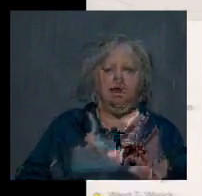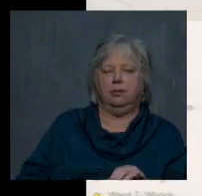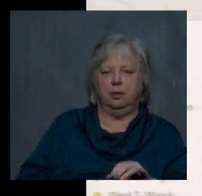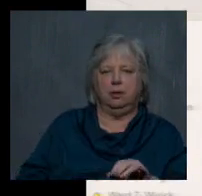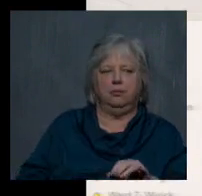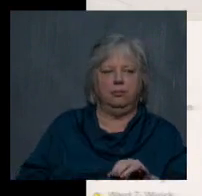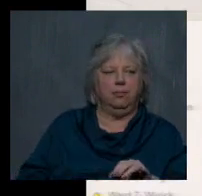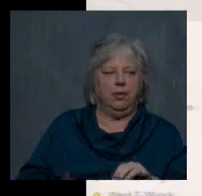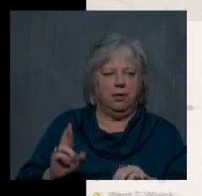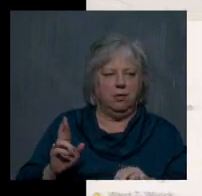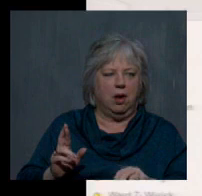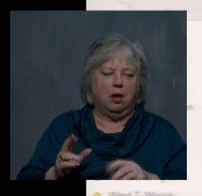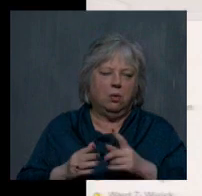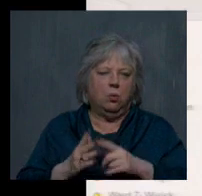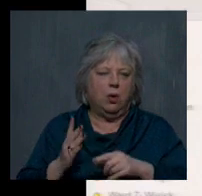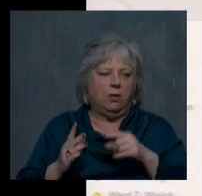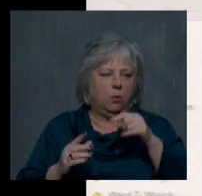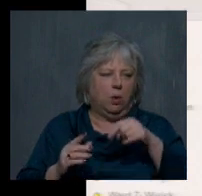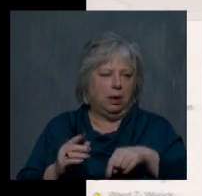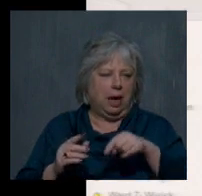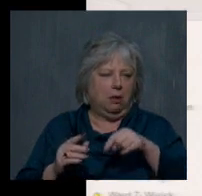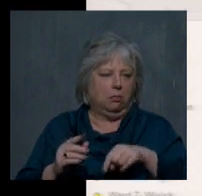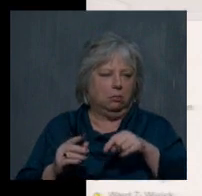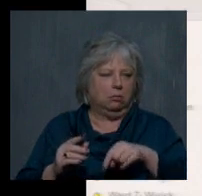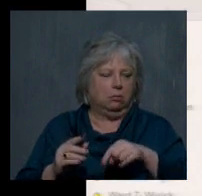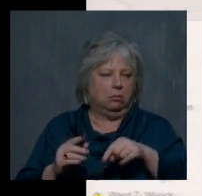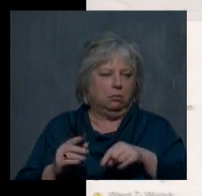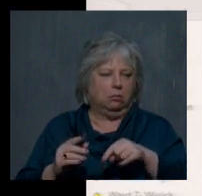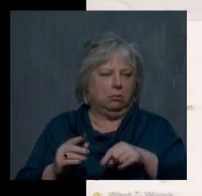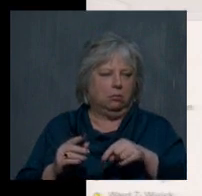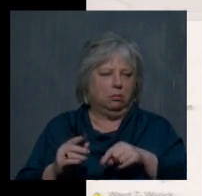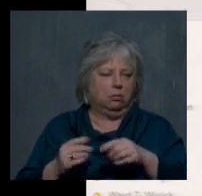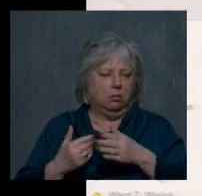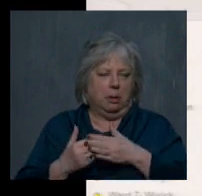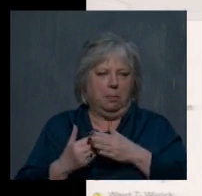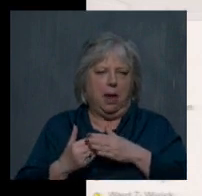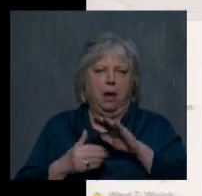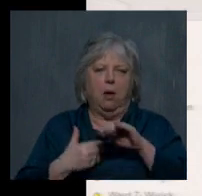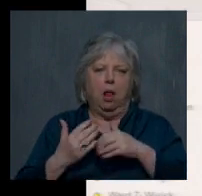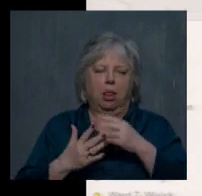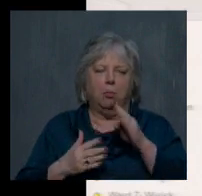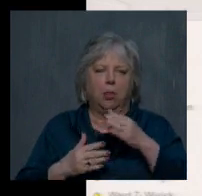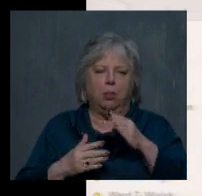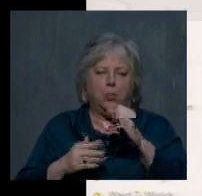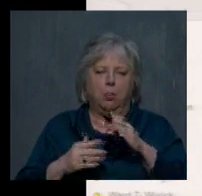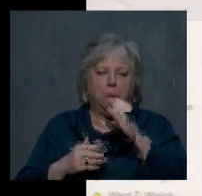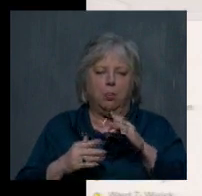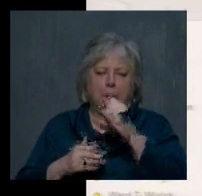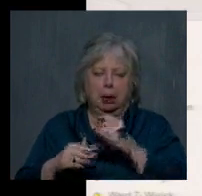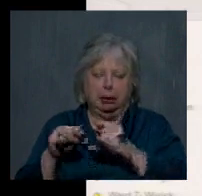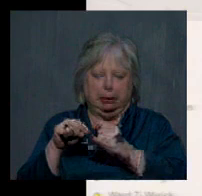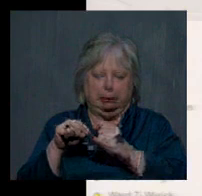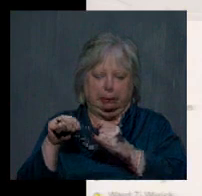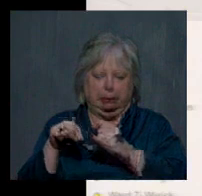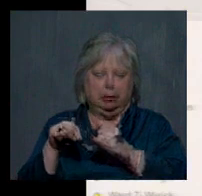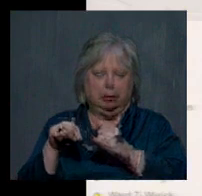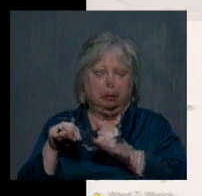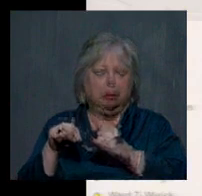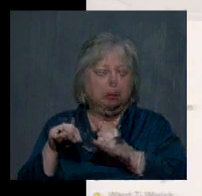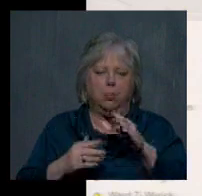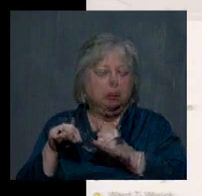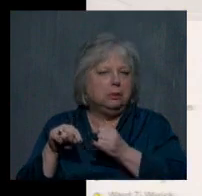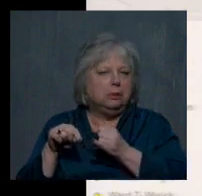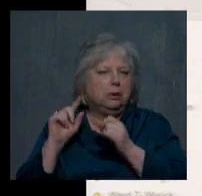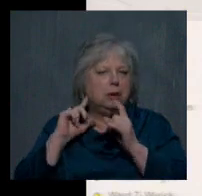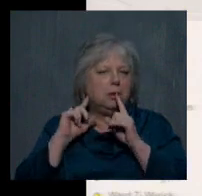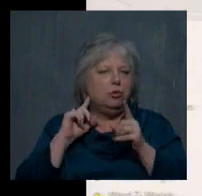station on the right hand side, one down here in right by all the blue, right there. Pretty sure